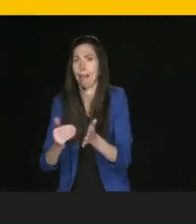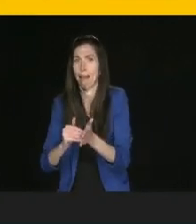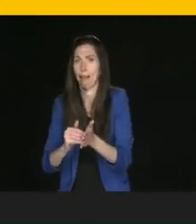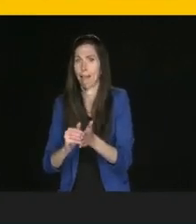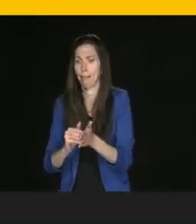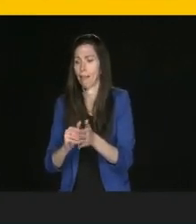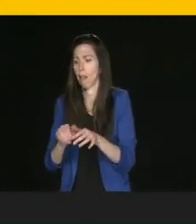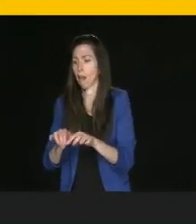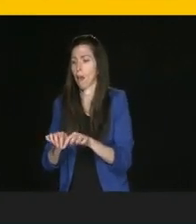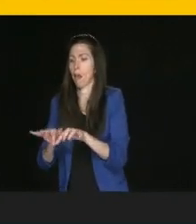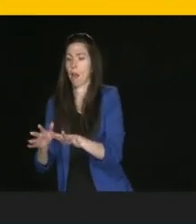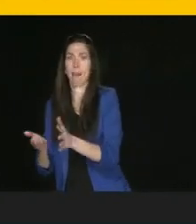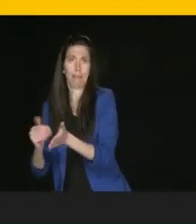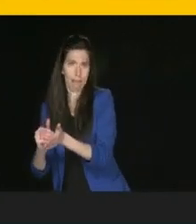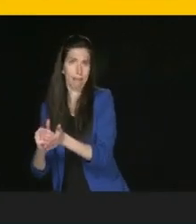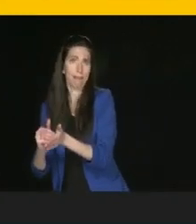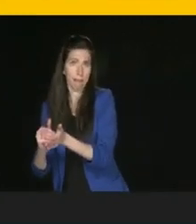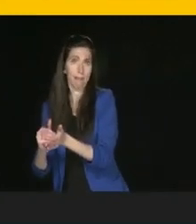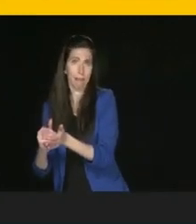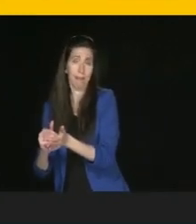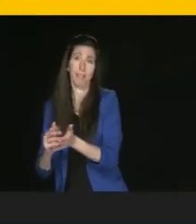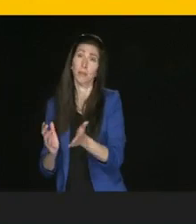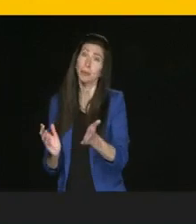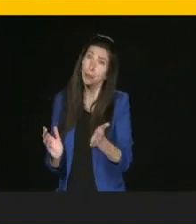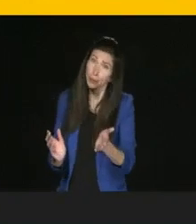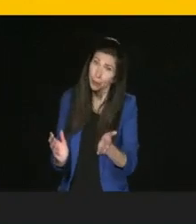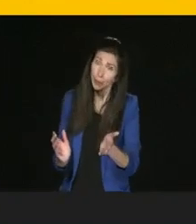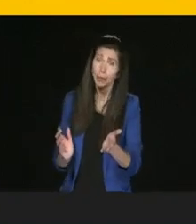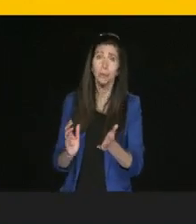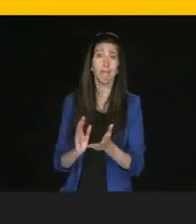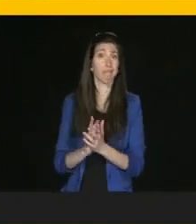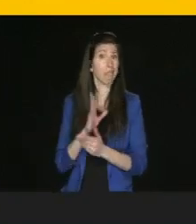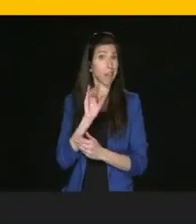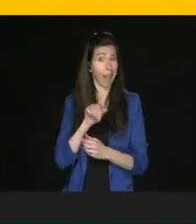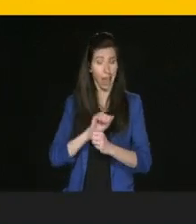in fact, because the epidemic in Canada